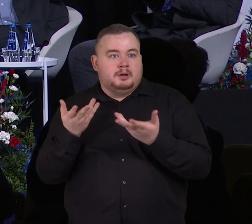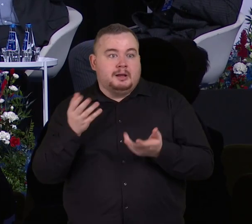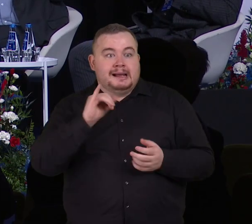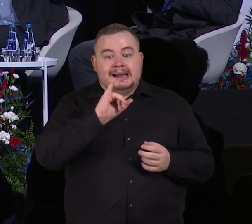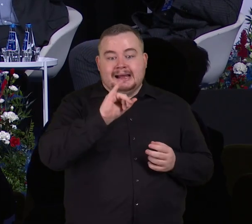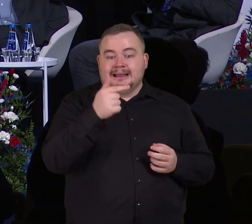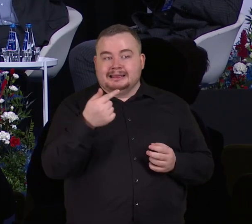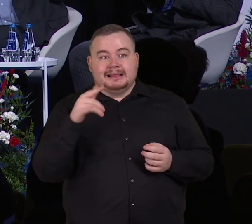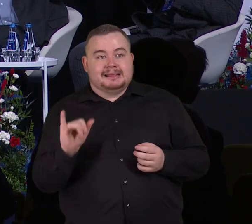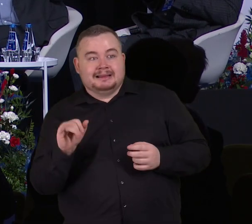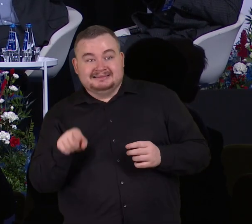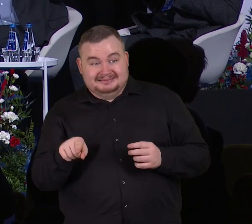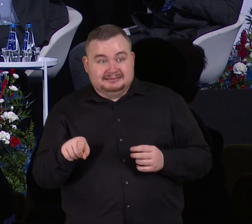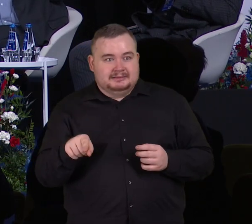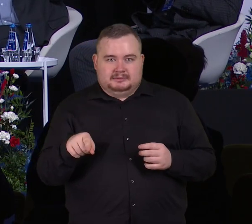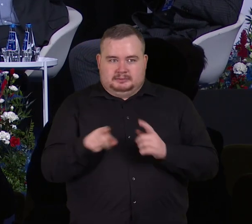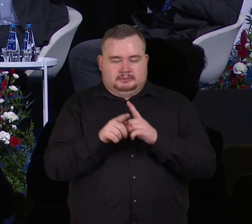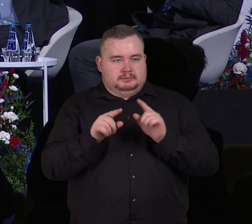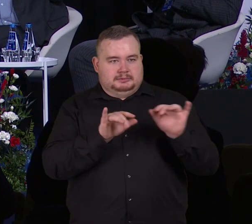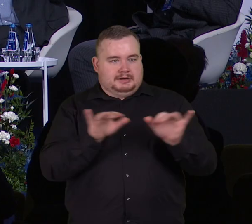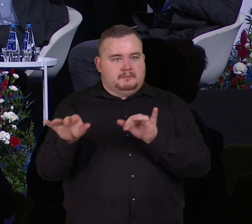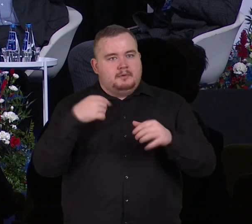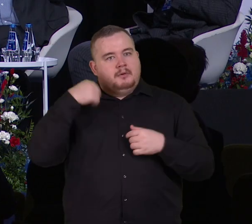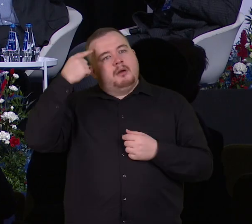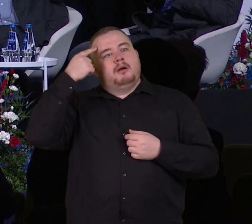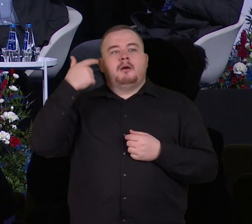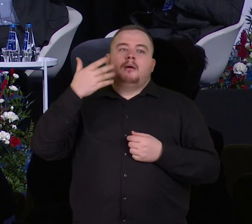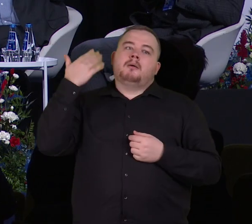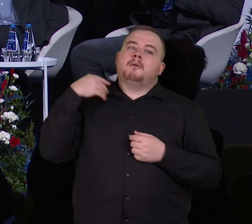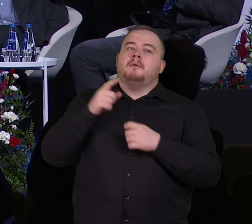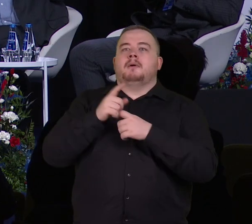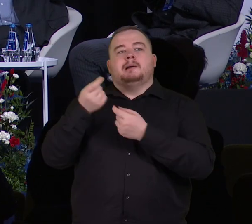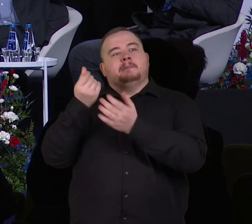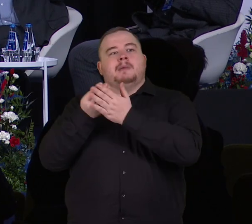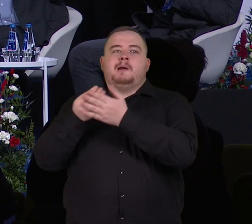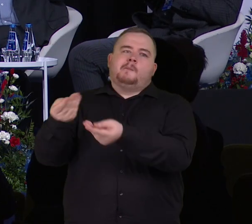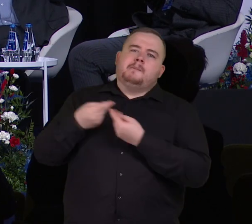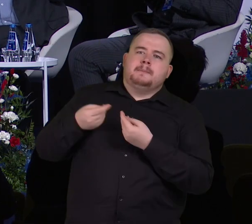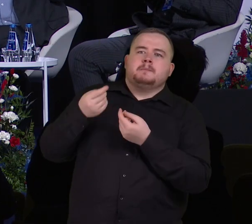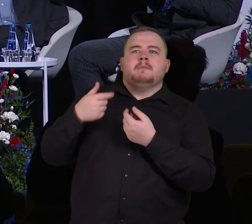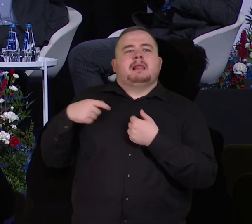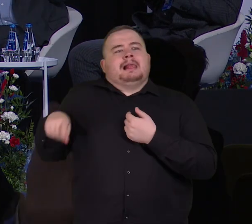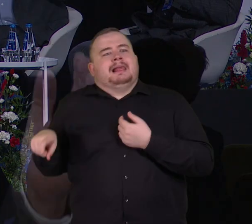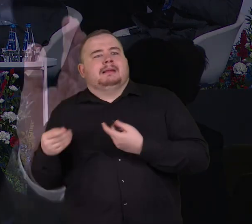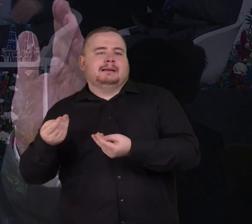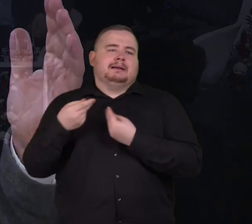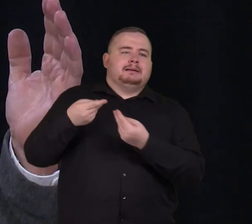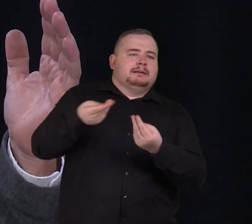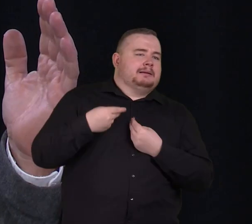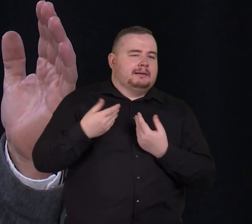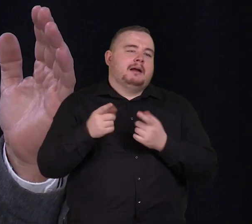the Polish cities that had a chance to use ITI, perhaps they had